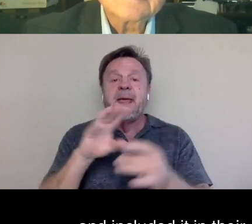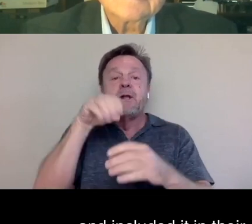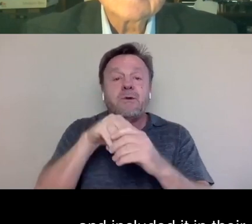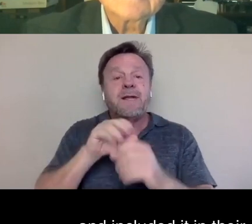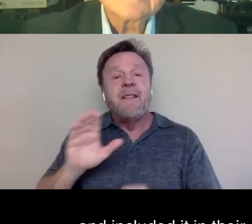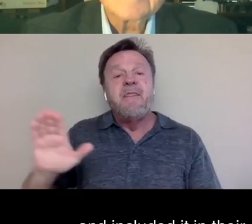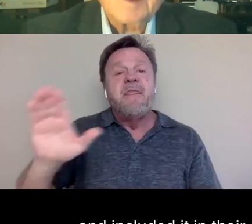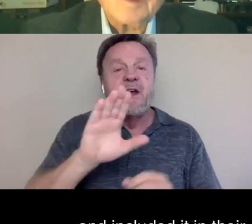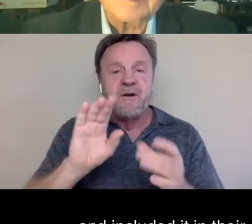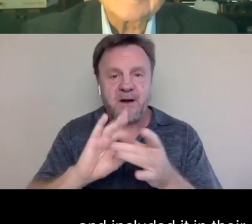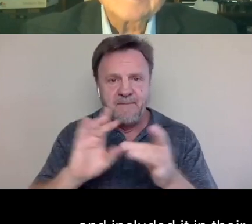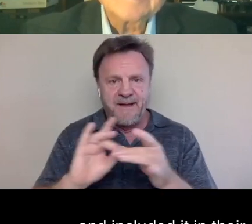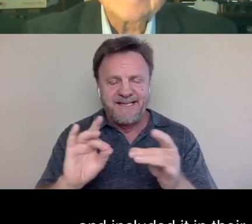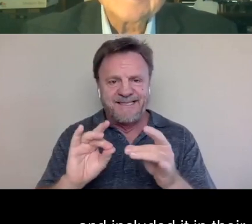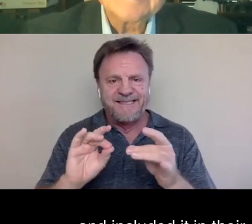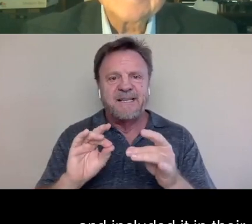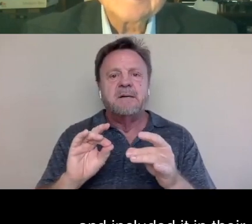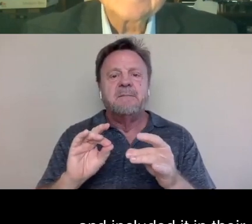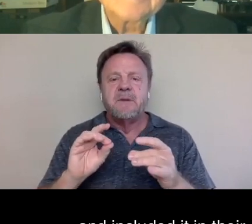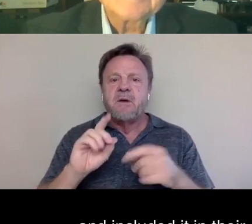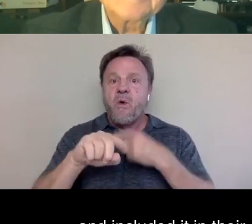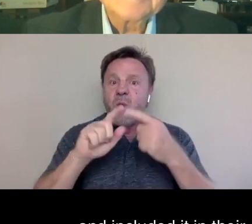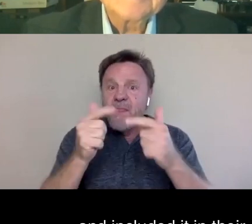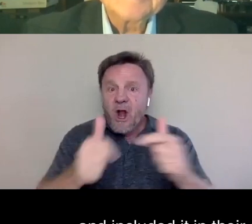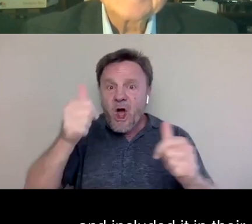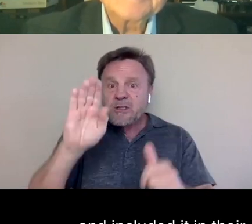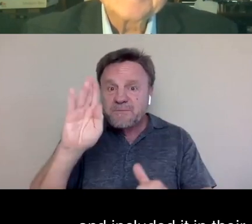their comments. And when the largest bank in the